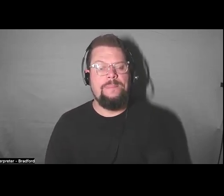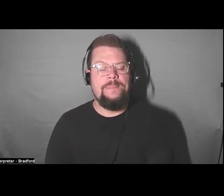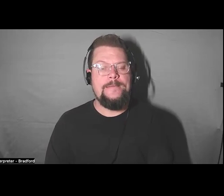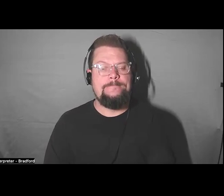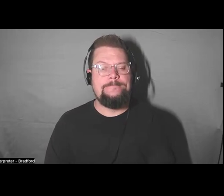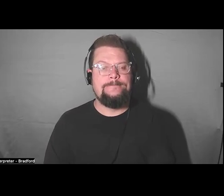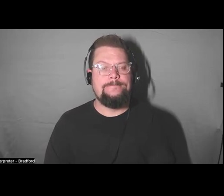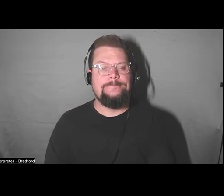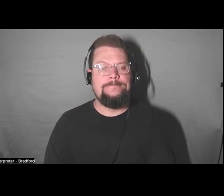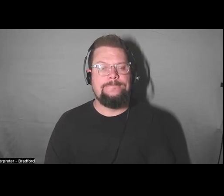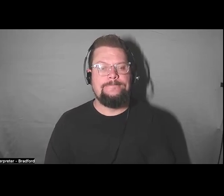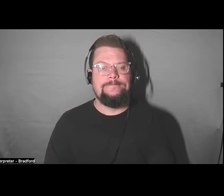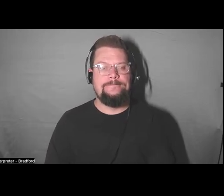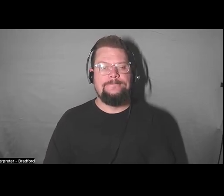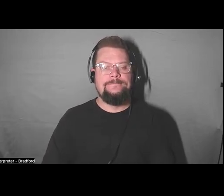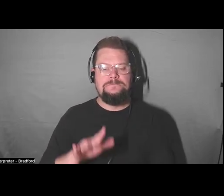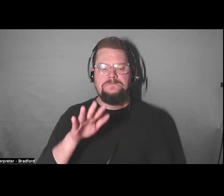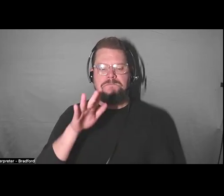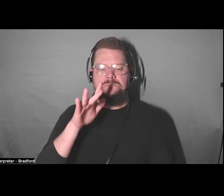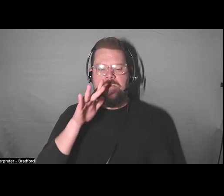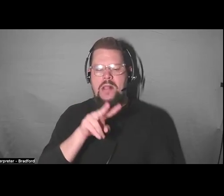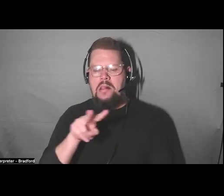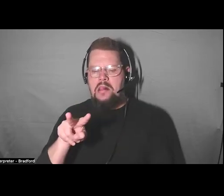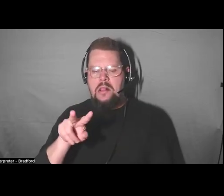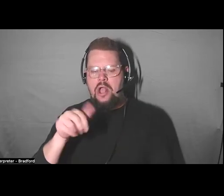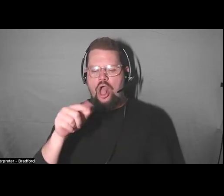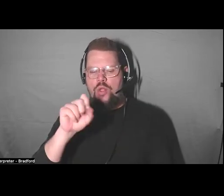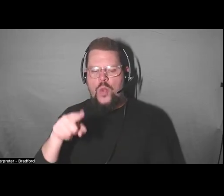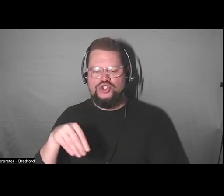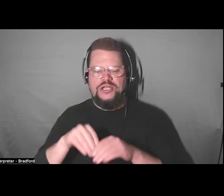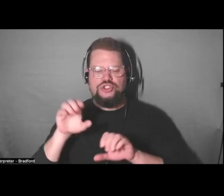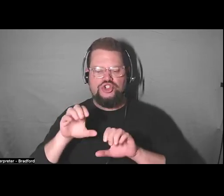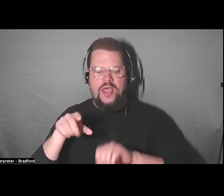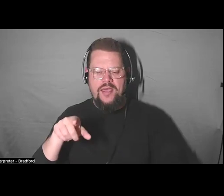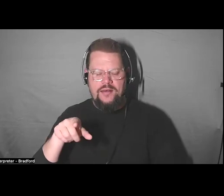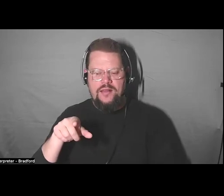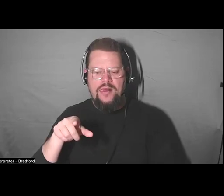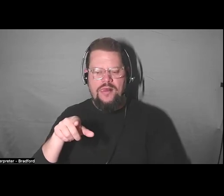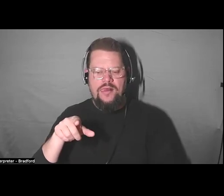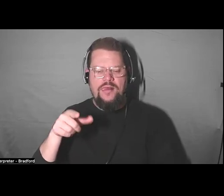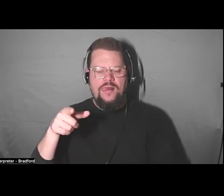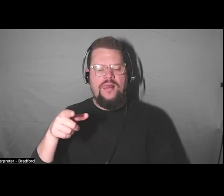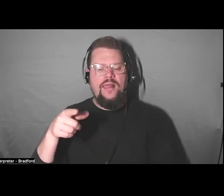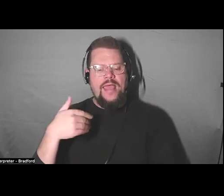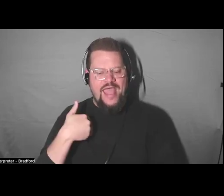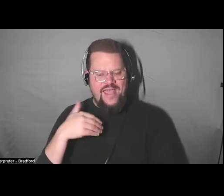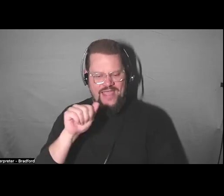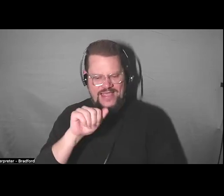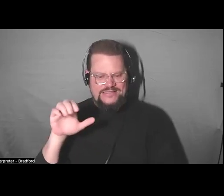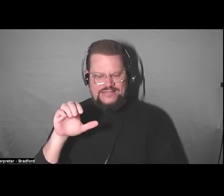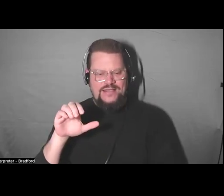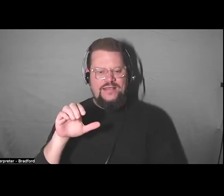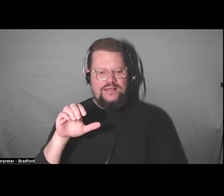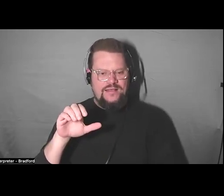I'm going to keep going with the questions in the chat if that's okay. Okay, so I know having an AAC layout that is